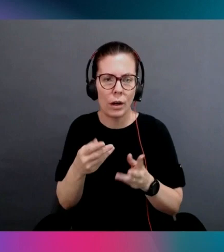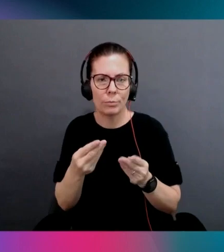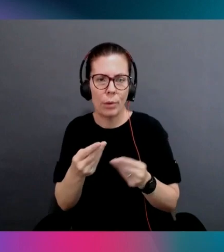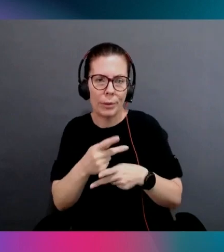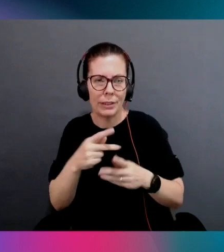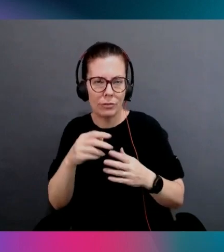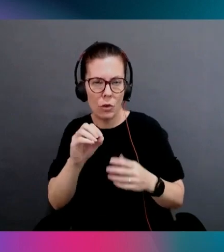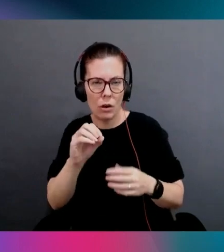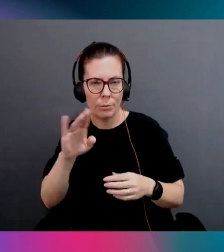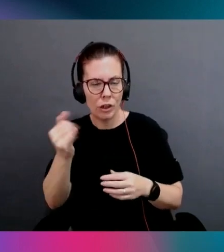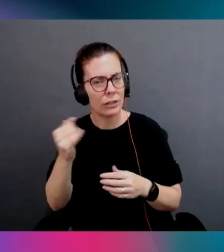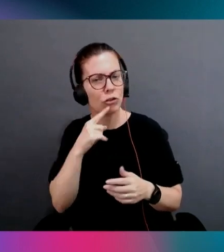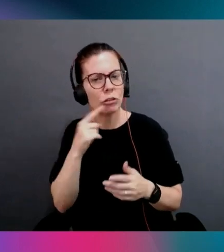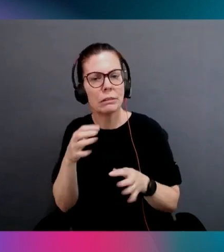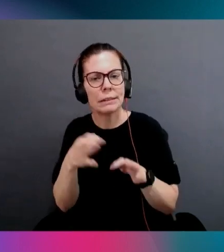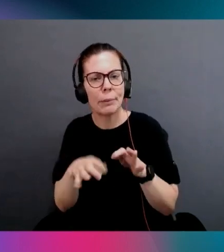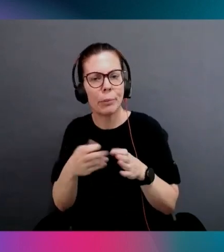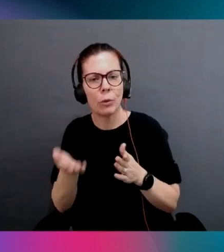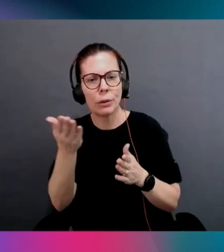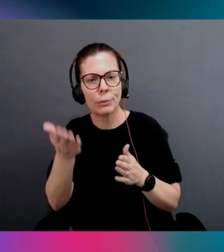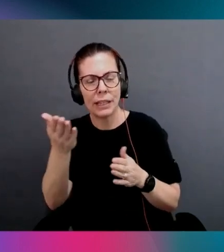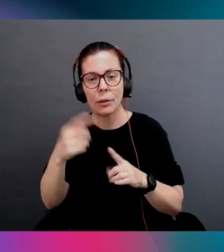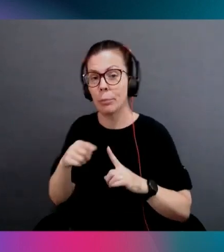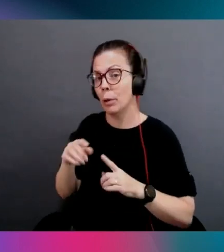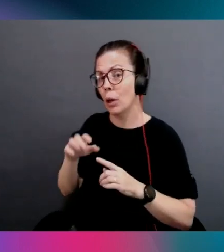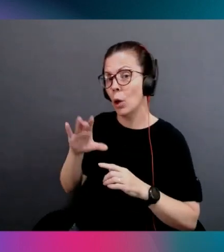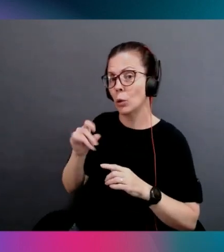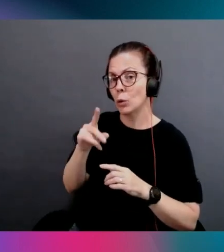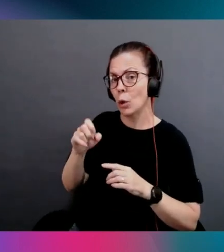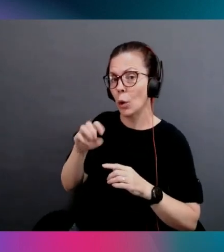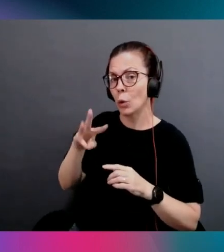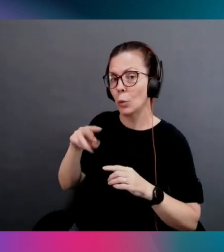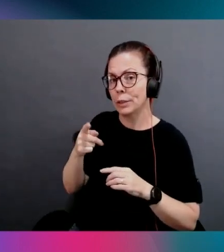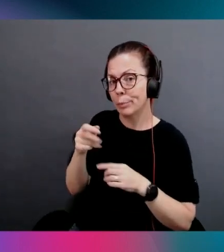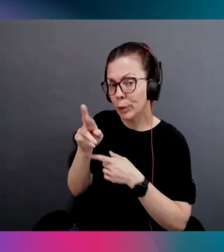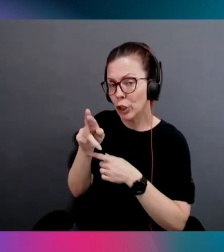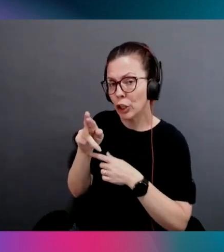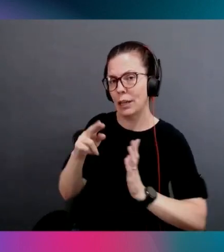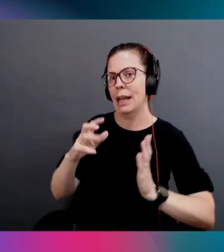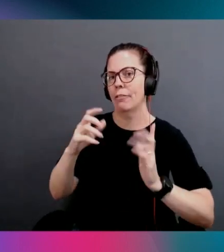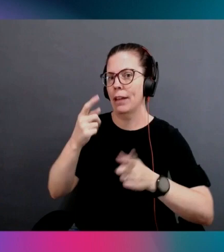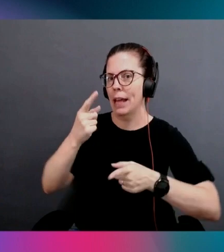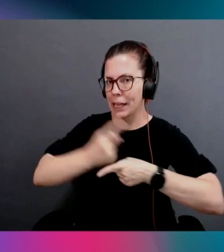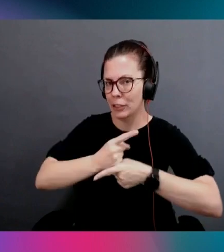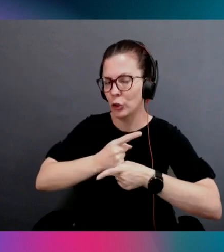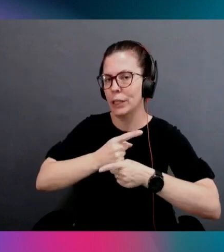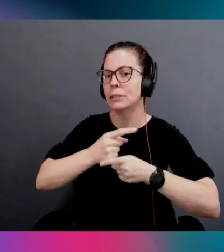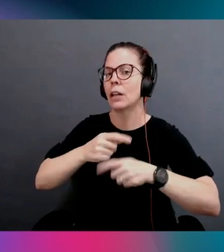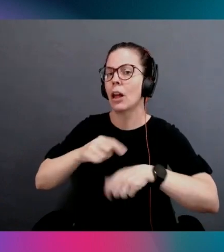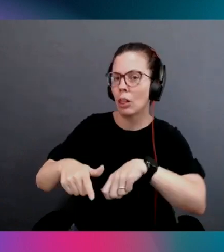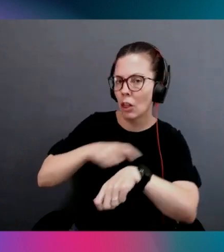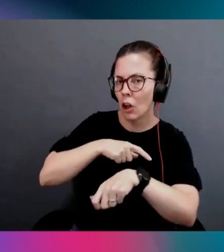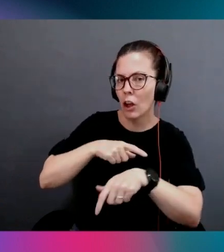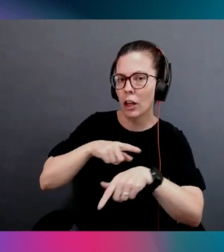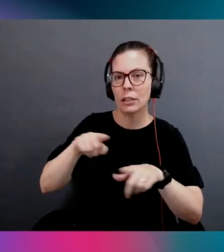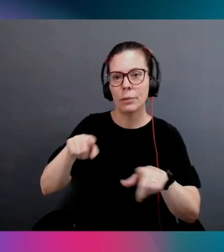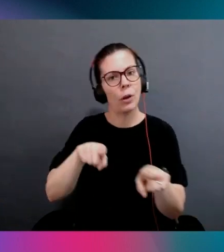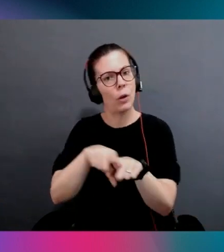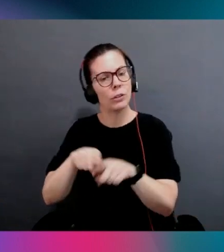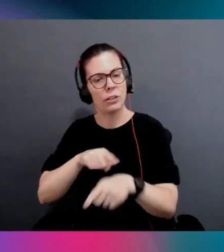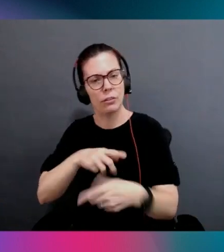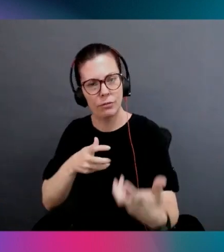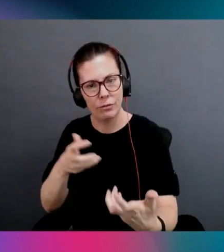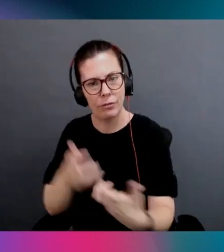recommendations. But with CodeWhisperer, you actually get long recommendations that are accurate and tailor-made for the specific thing that the developer is actually trying to